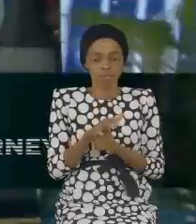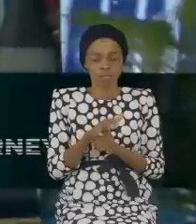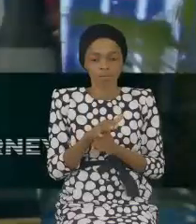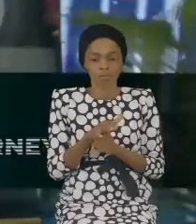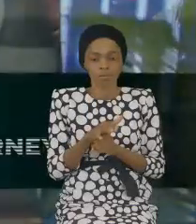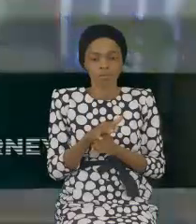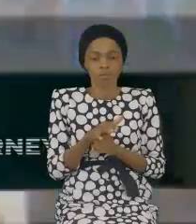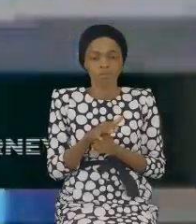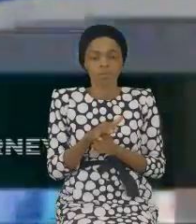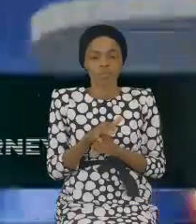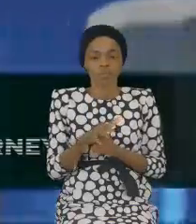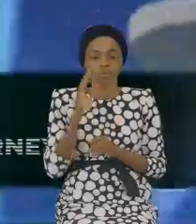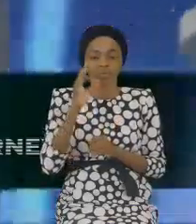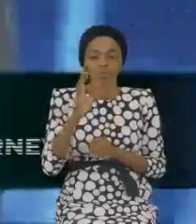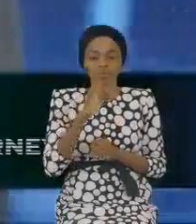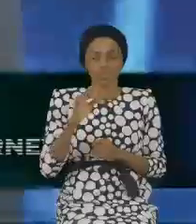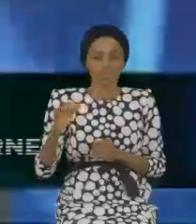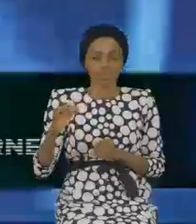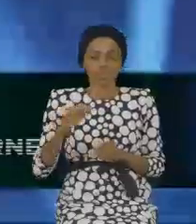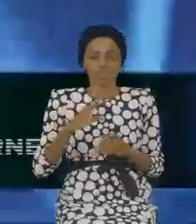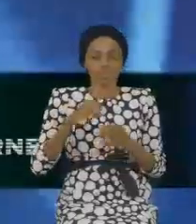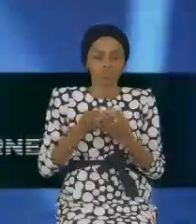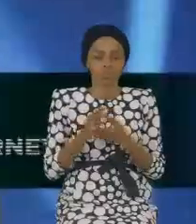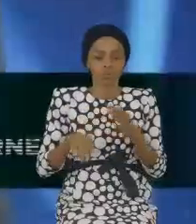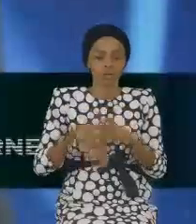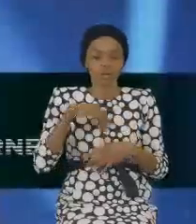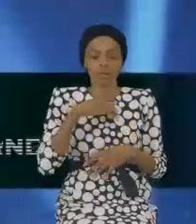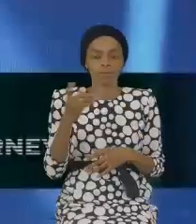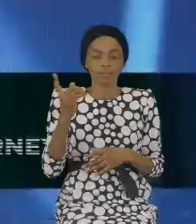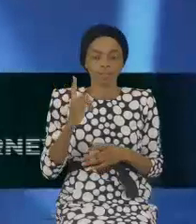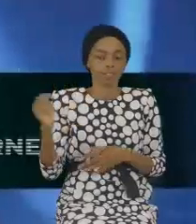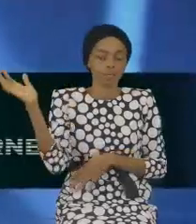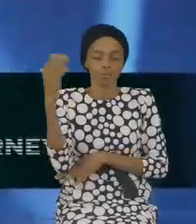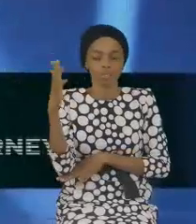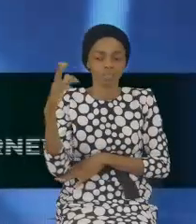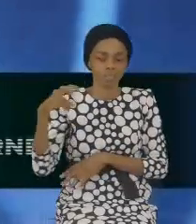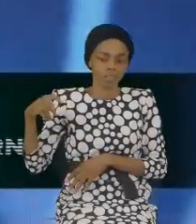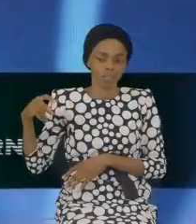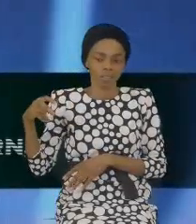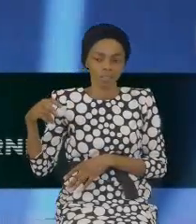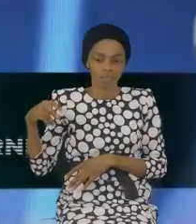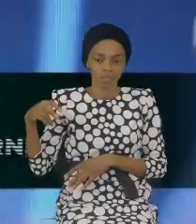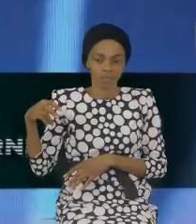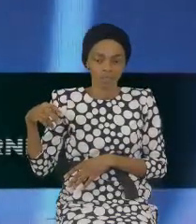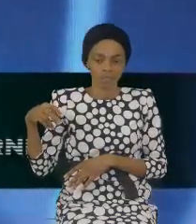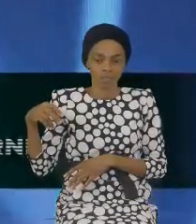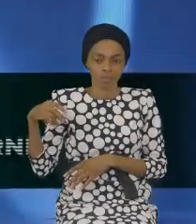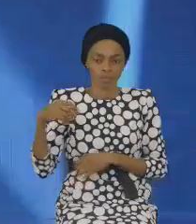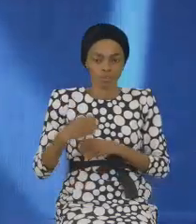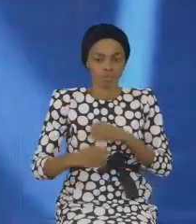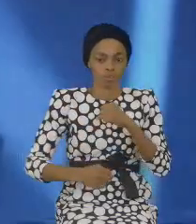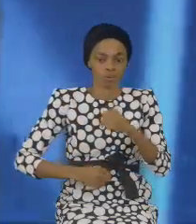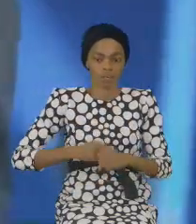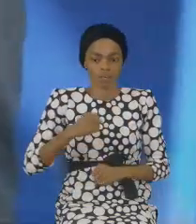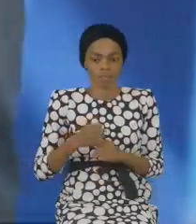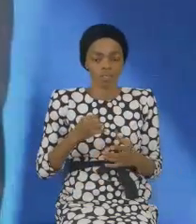jungles. Adequate preaching throughout the wilderness jungles. It was like a jungle, and